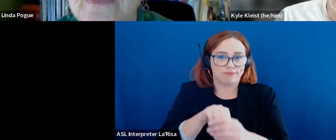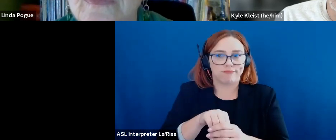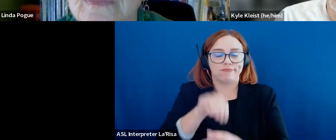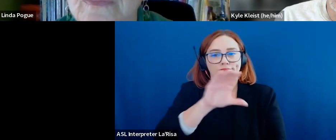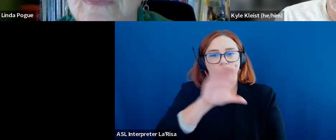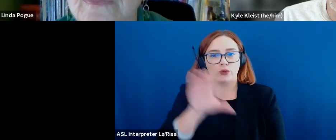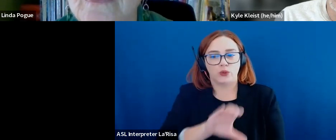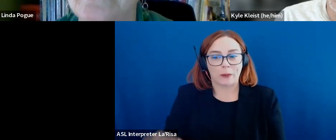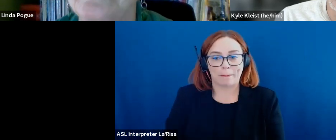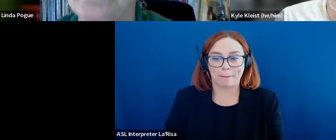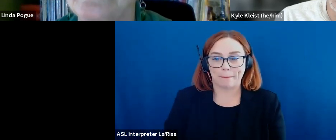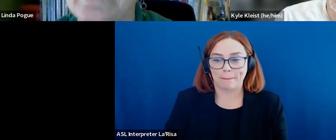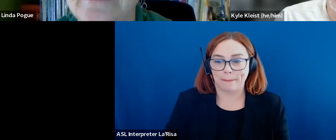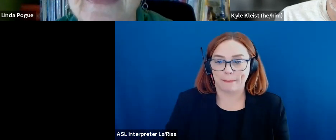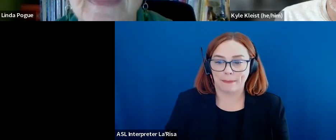And they end.